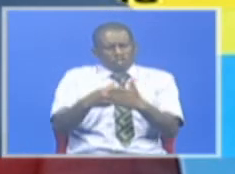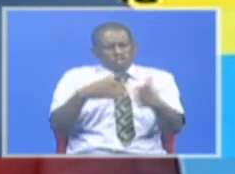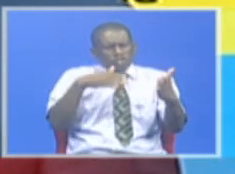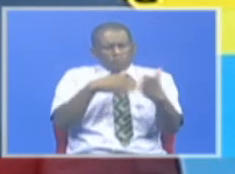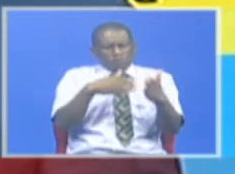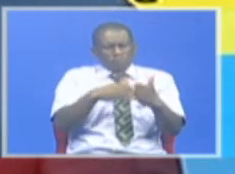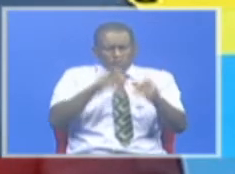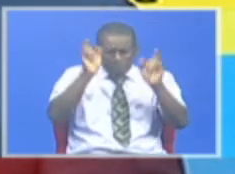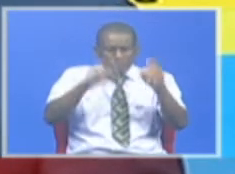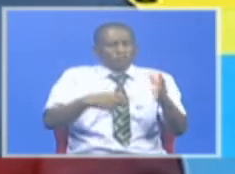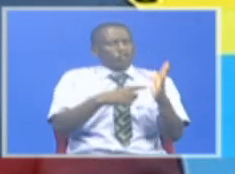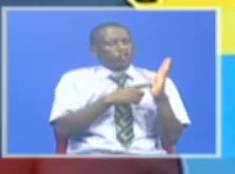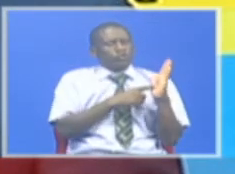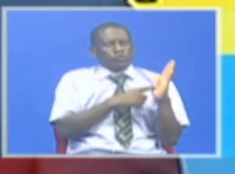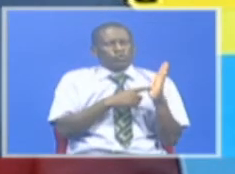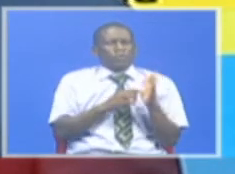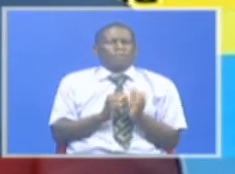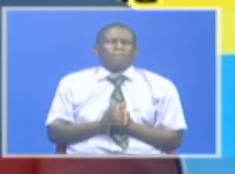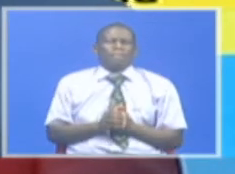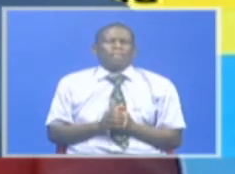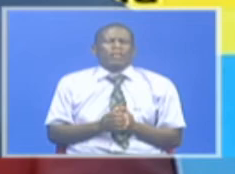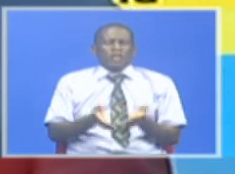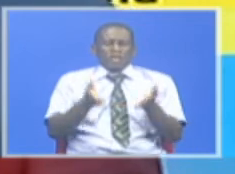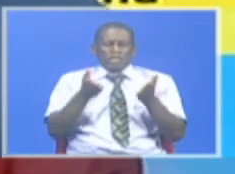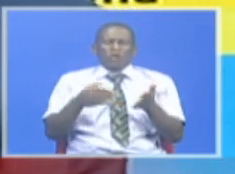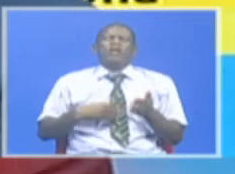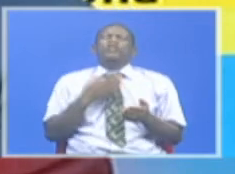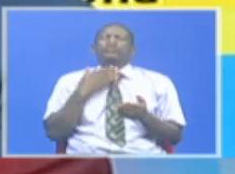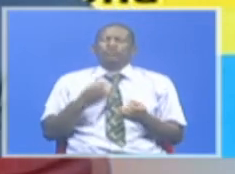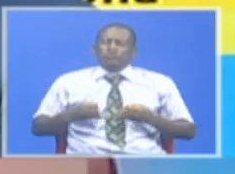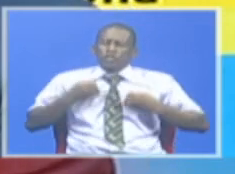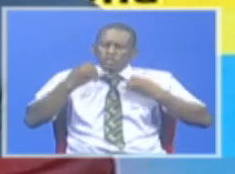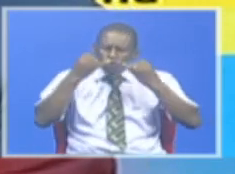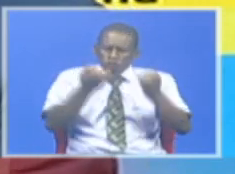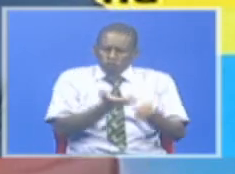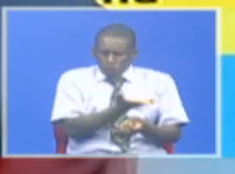Let me now give you the statistics.